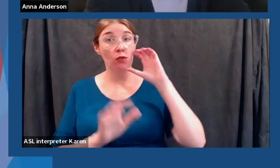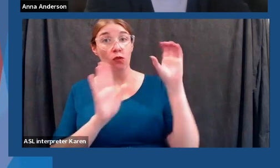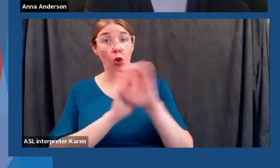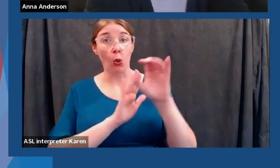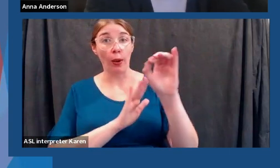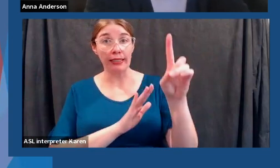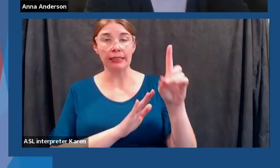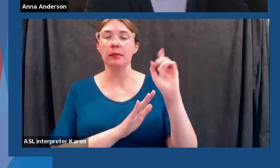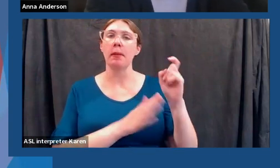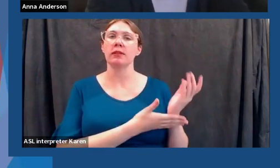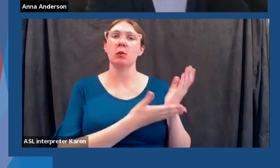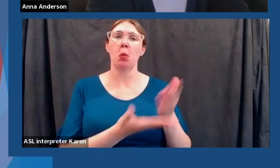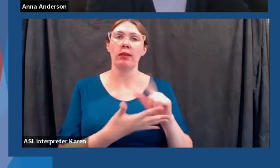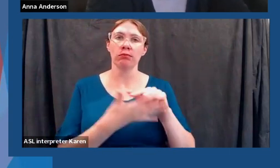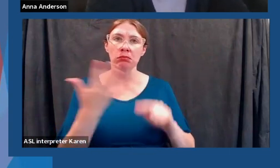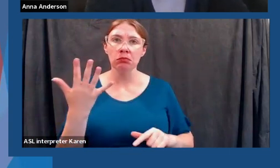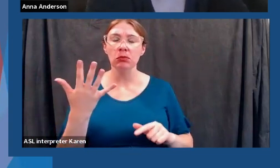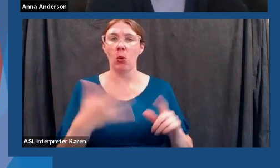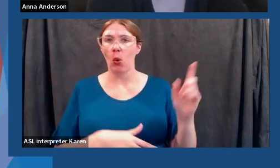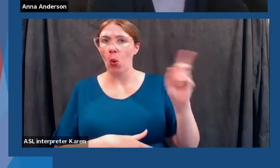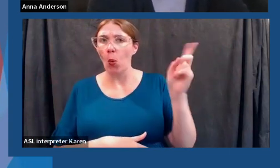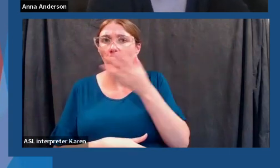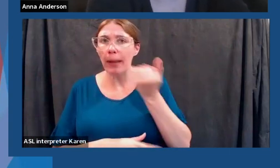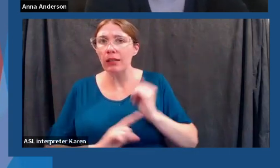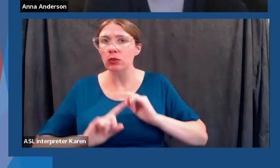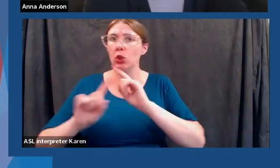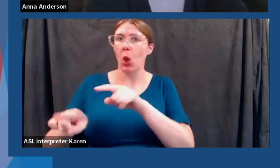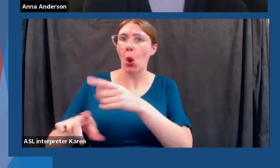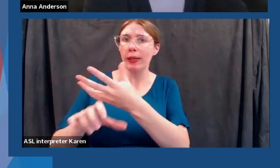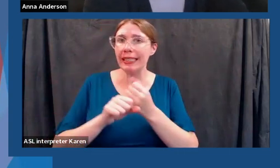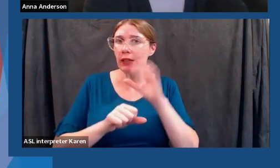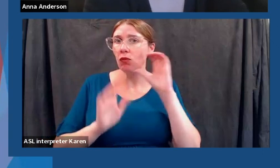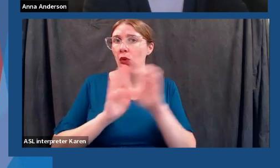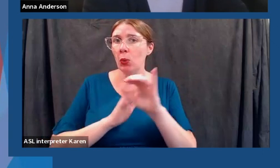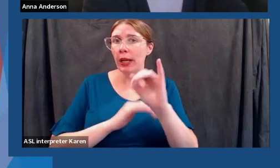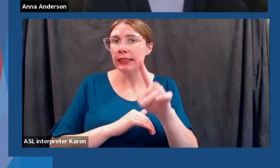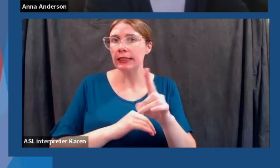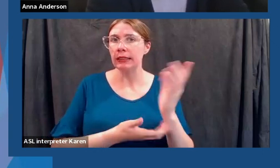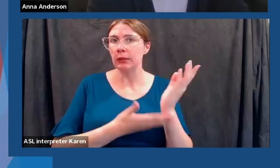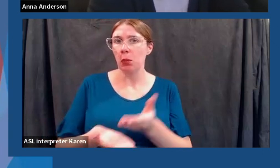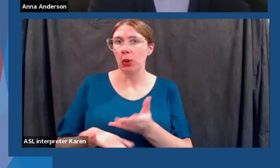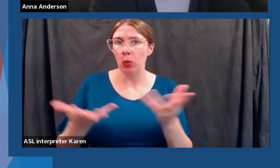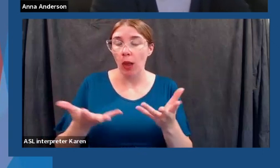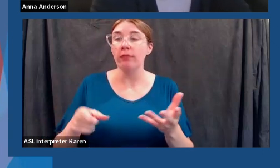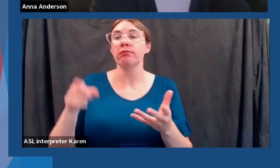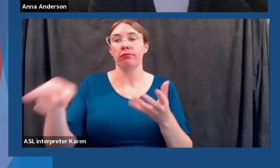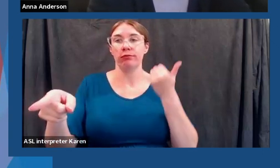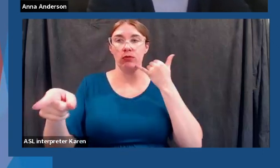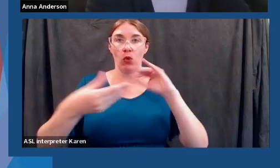where the best location is to go to get one, they have their voter ID hotline